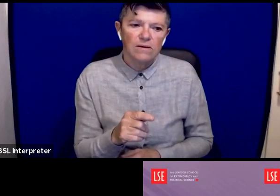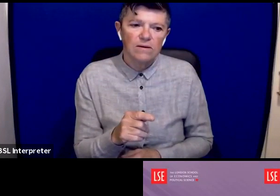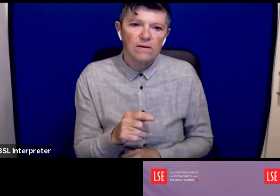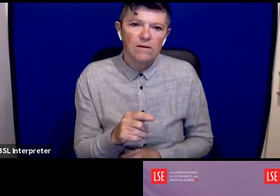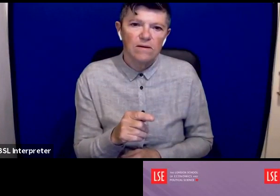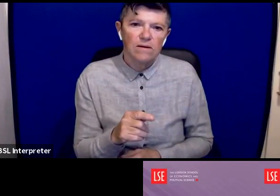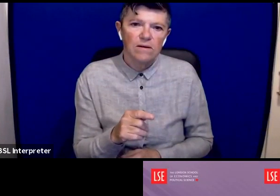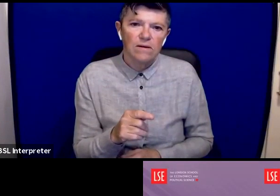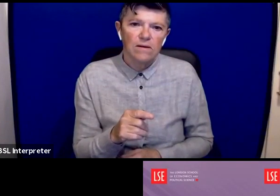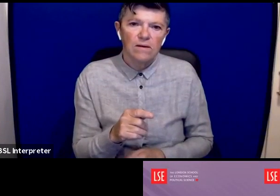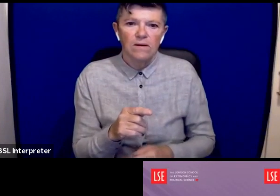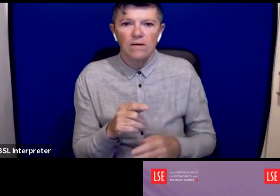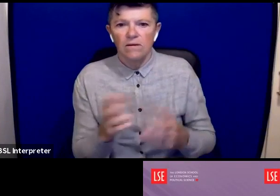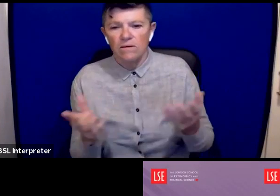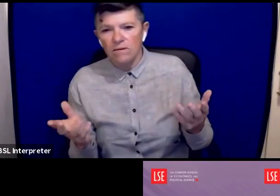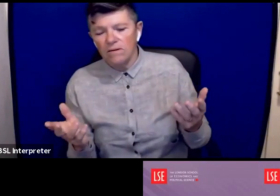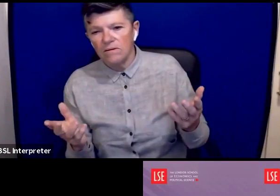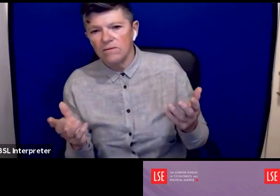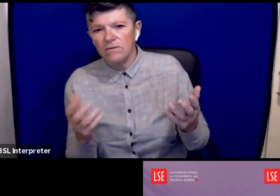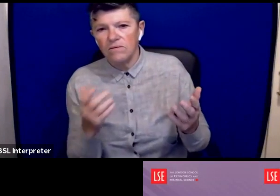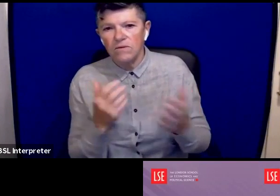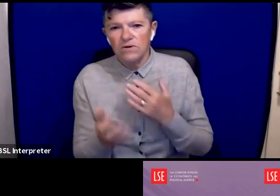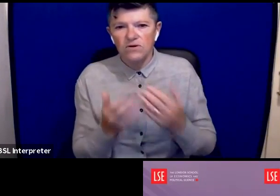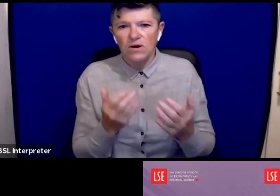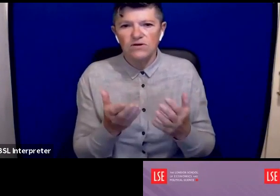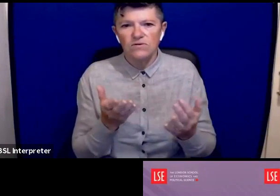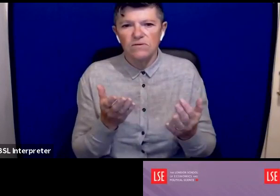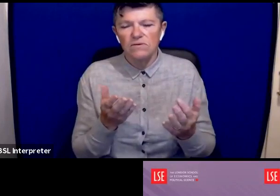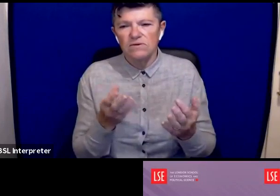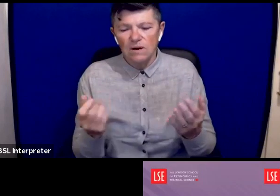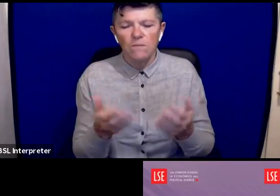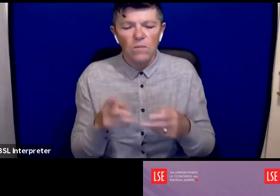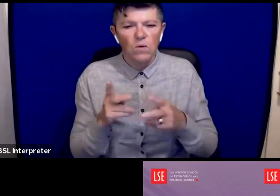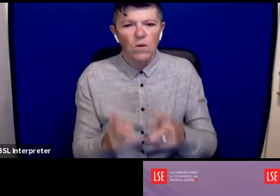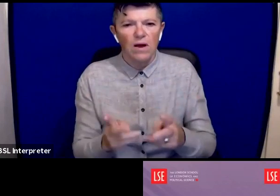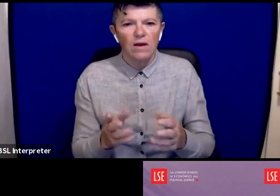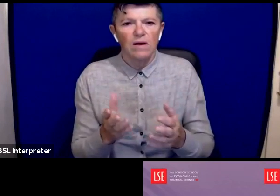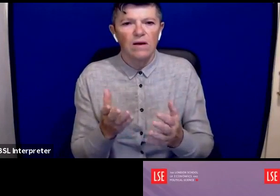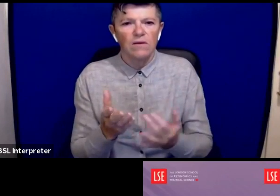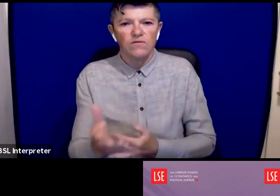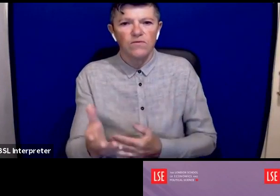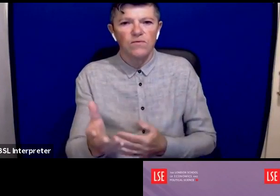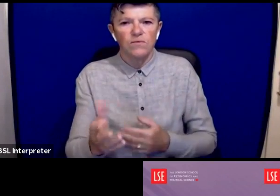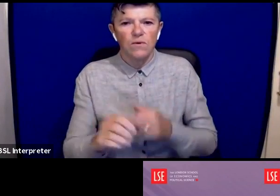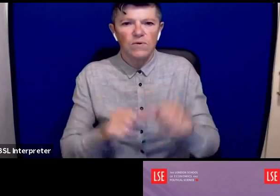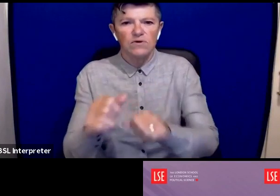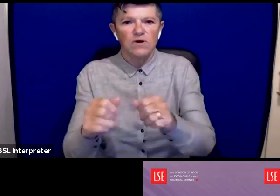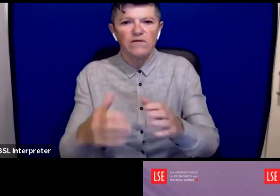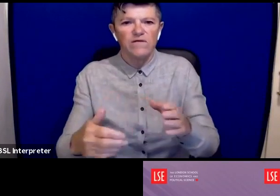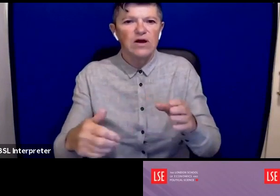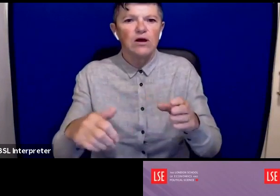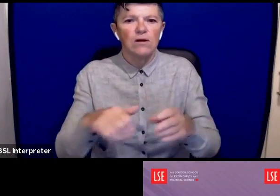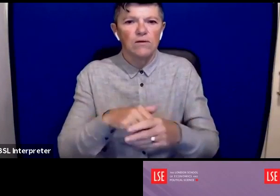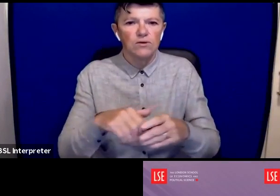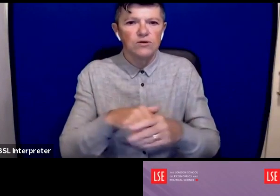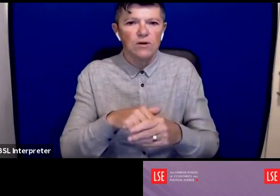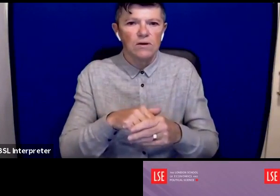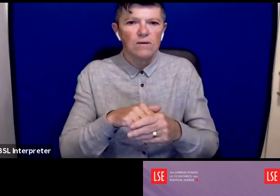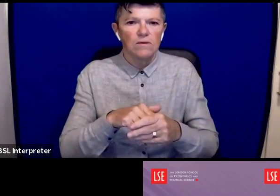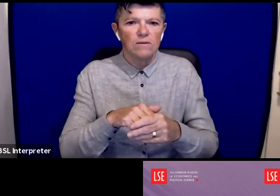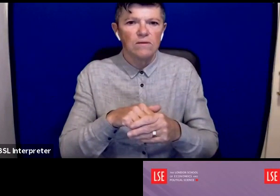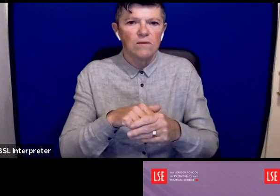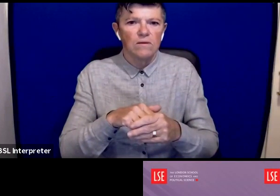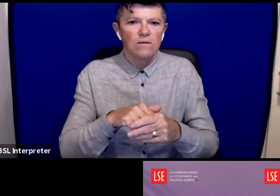address to some extent, through a process of inclusion by expanding access